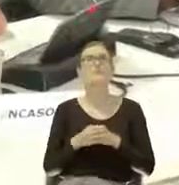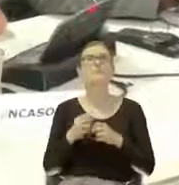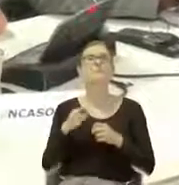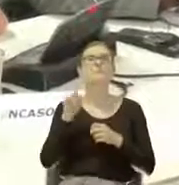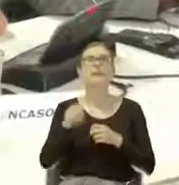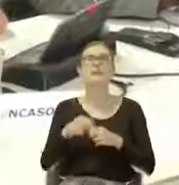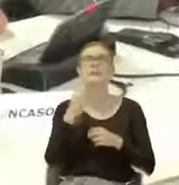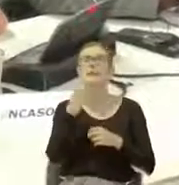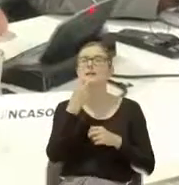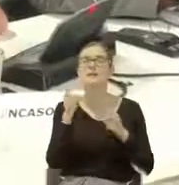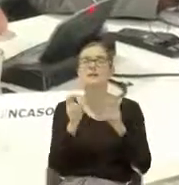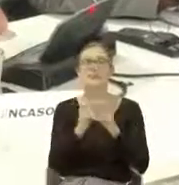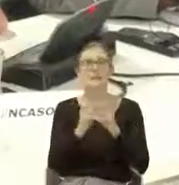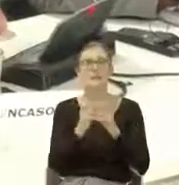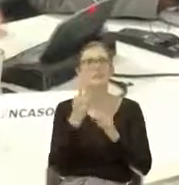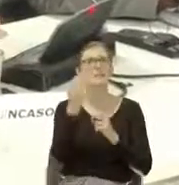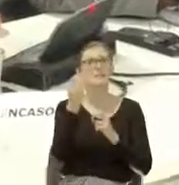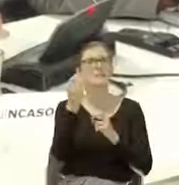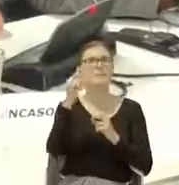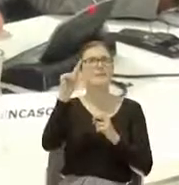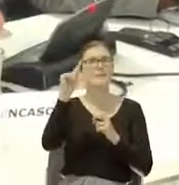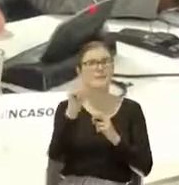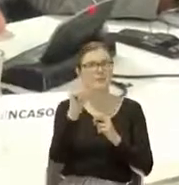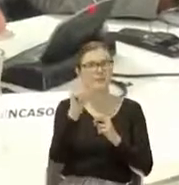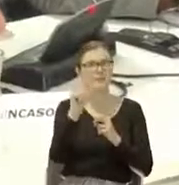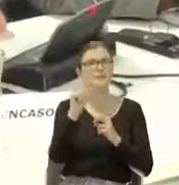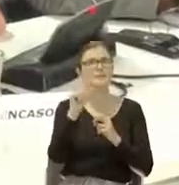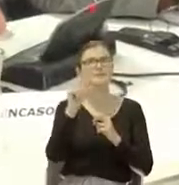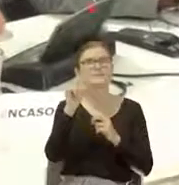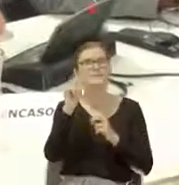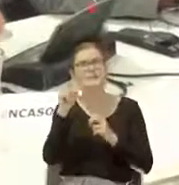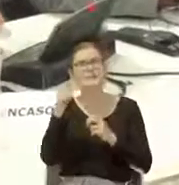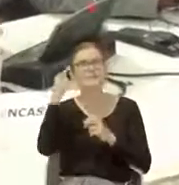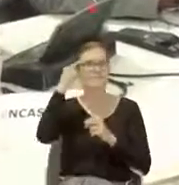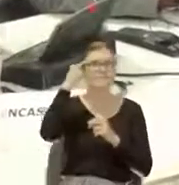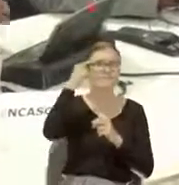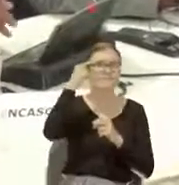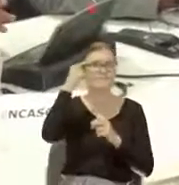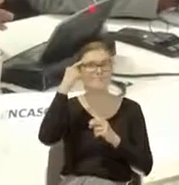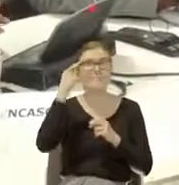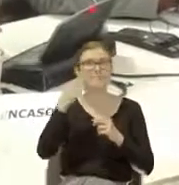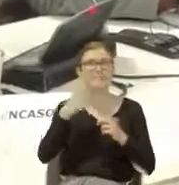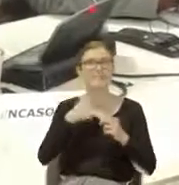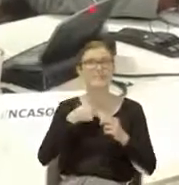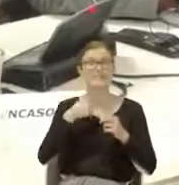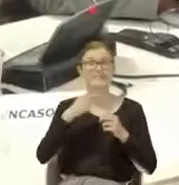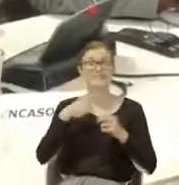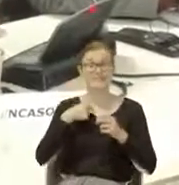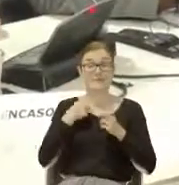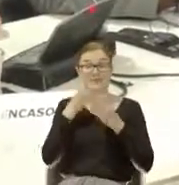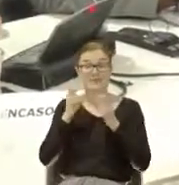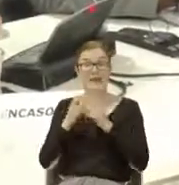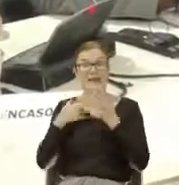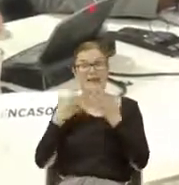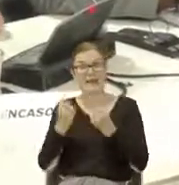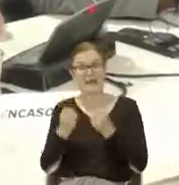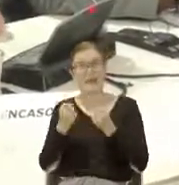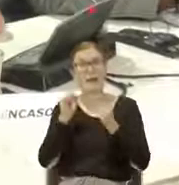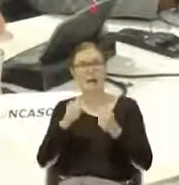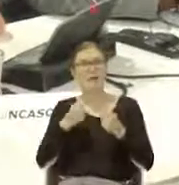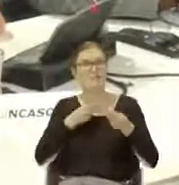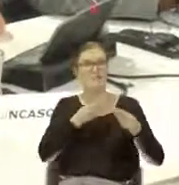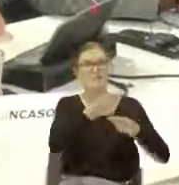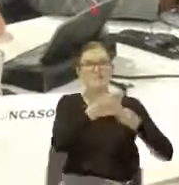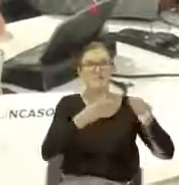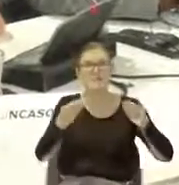energy to the neighborhood, and it's the change from the consumers to the producers, and it will allow